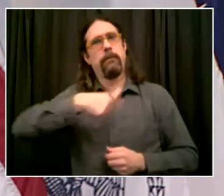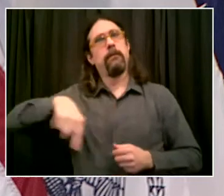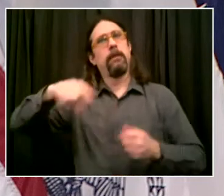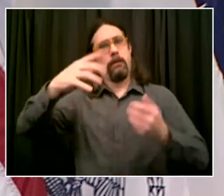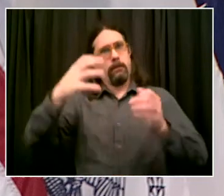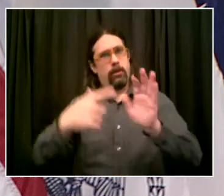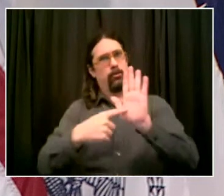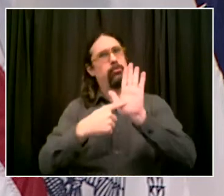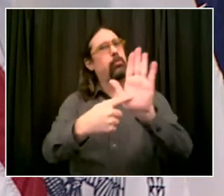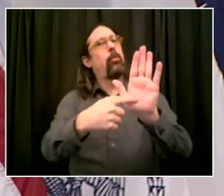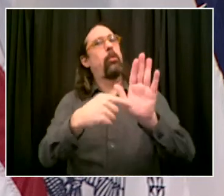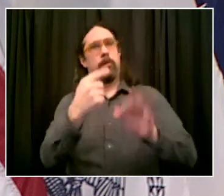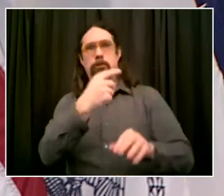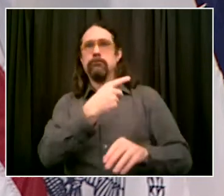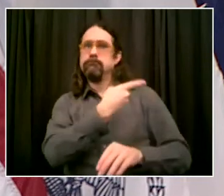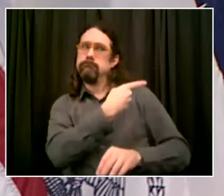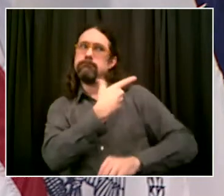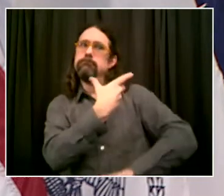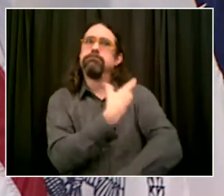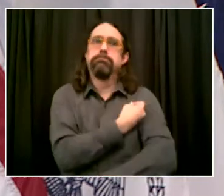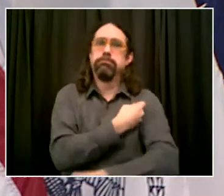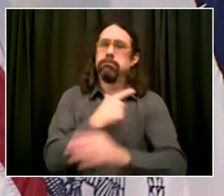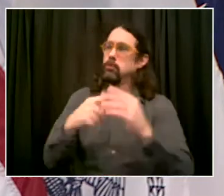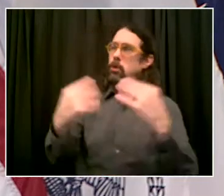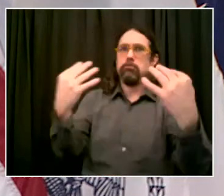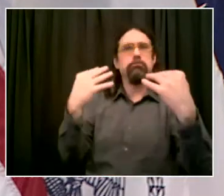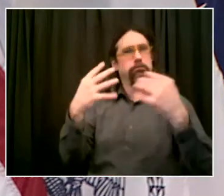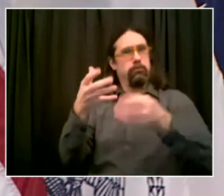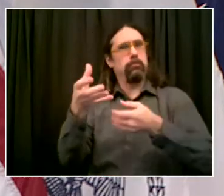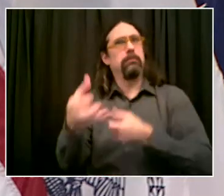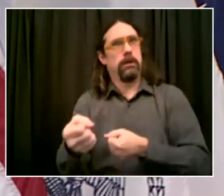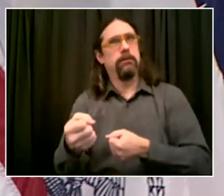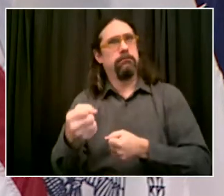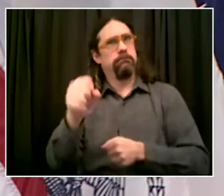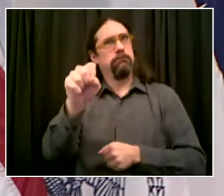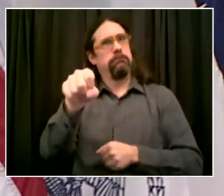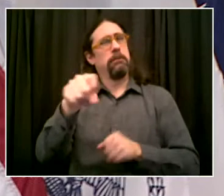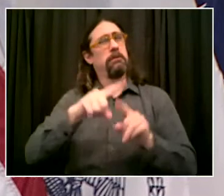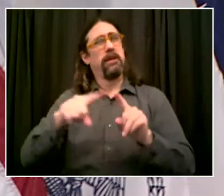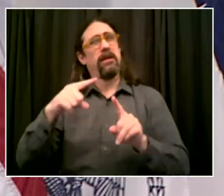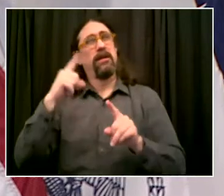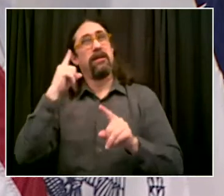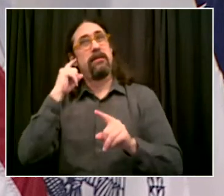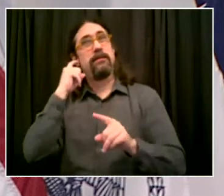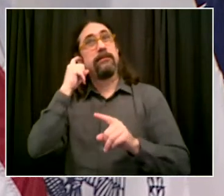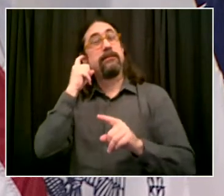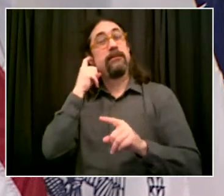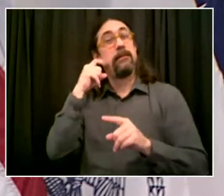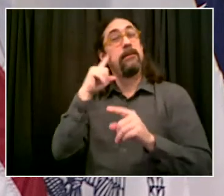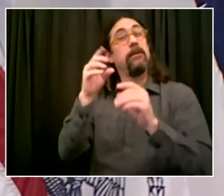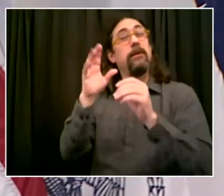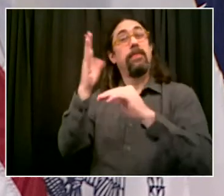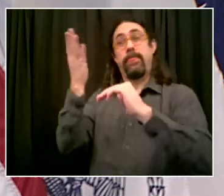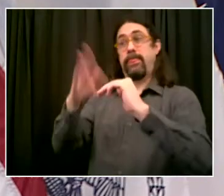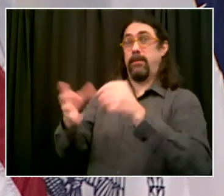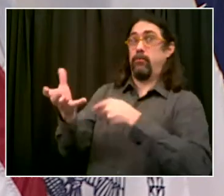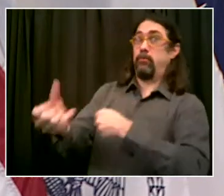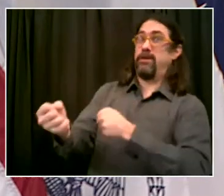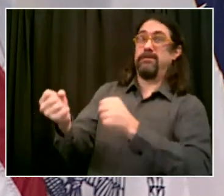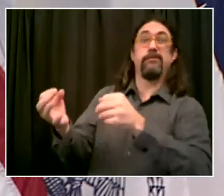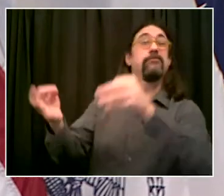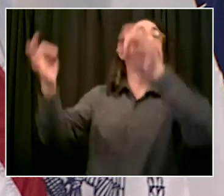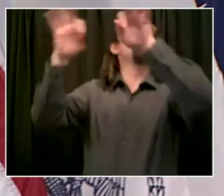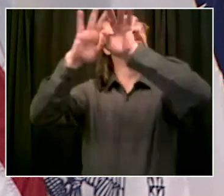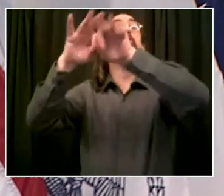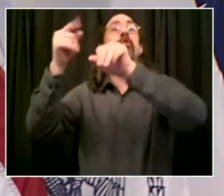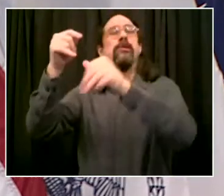make sure that every dose possible goes to our seniors and to our first responders and all the folks we depend on. They